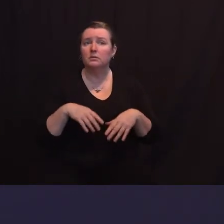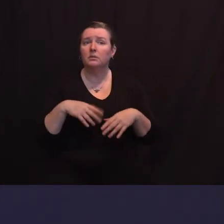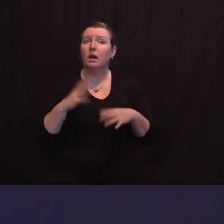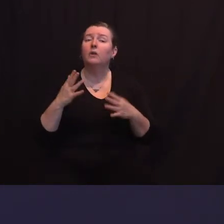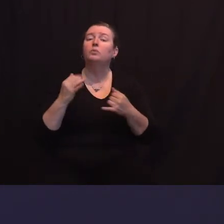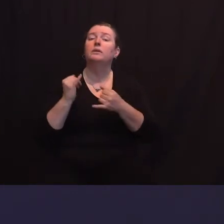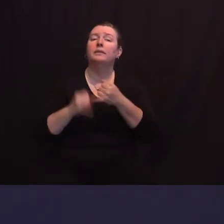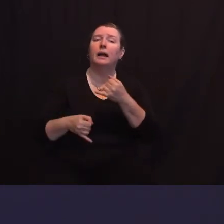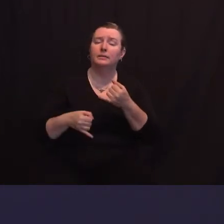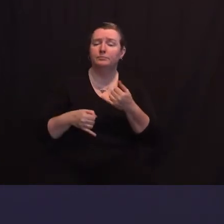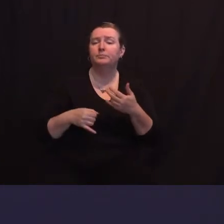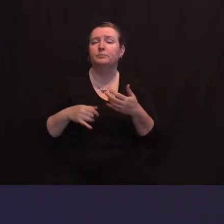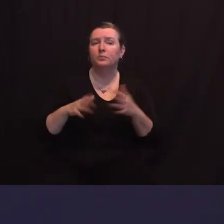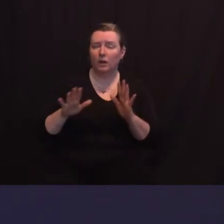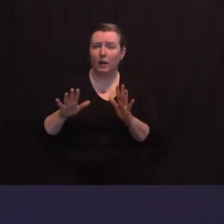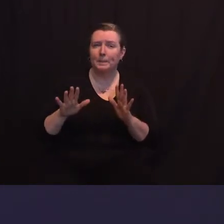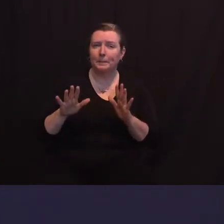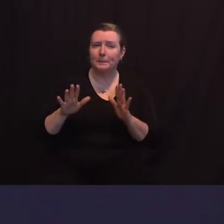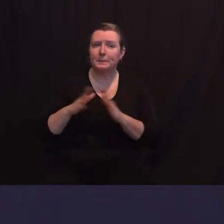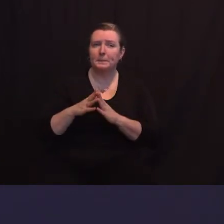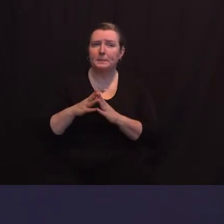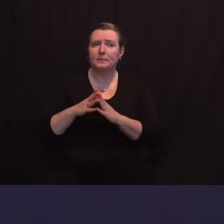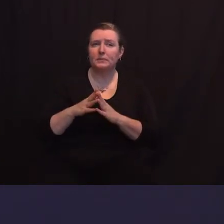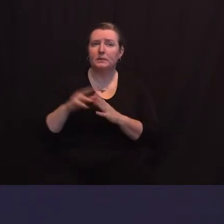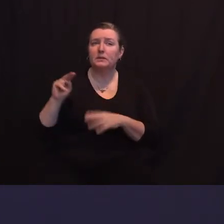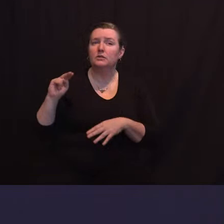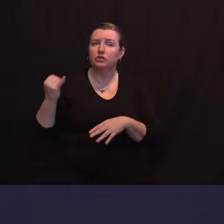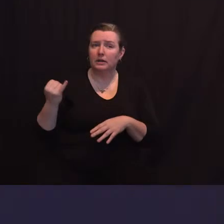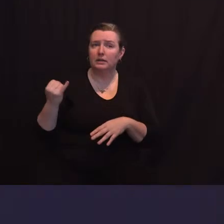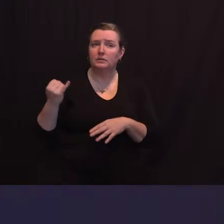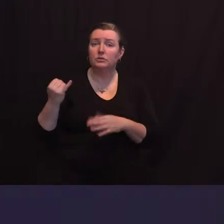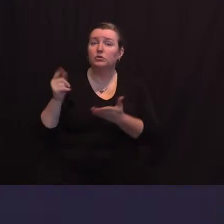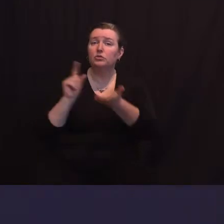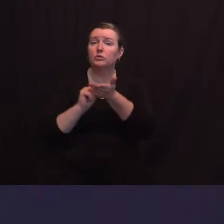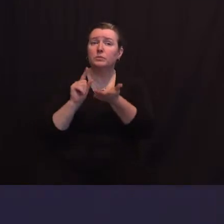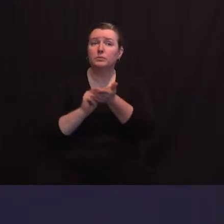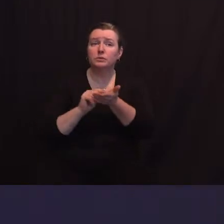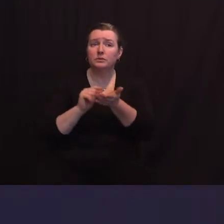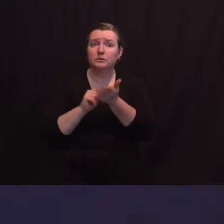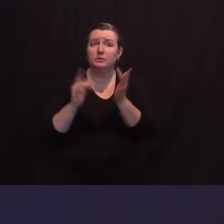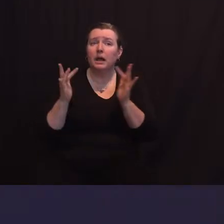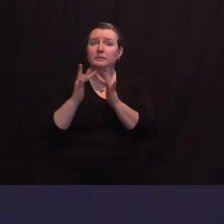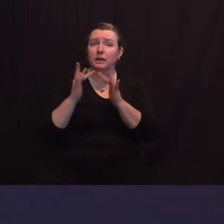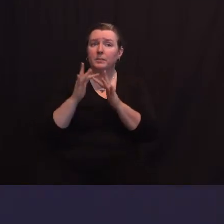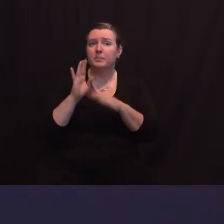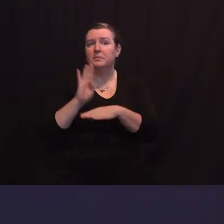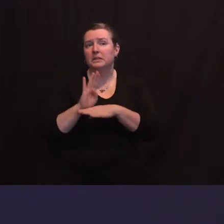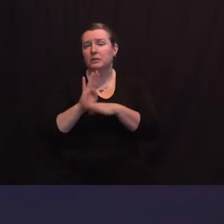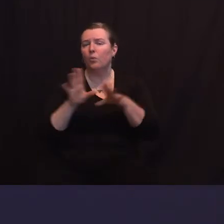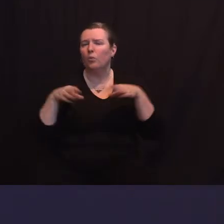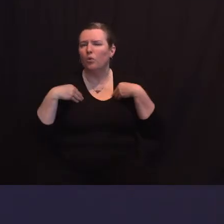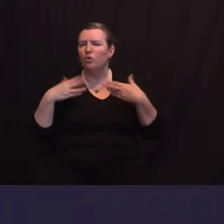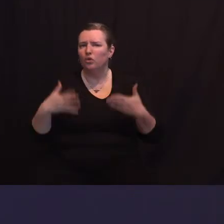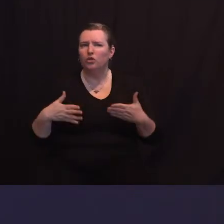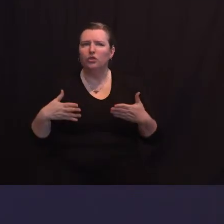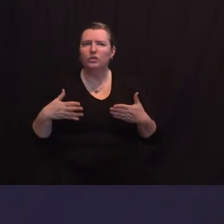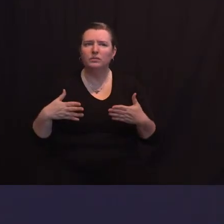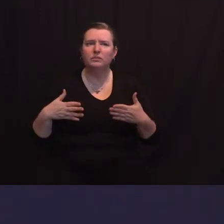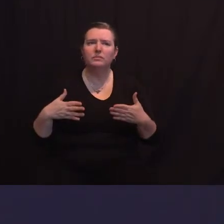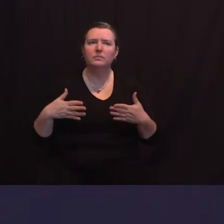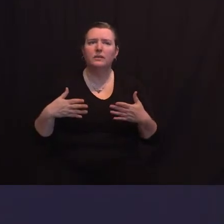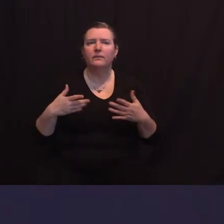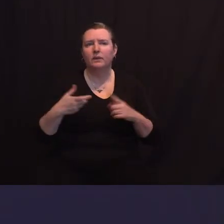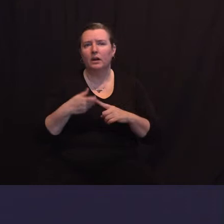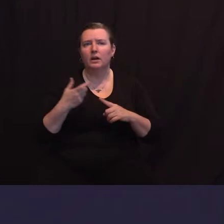Maples, NJ Spotlight News was contacted by business owners concerned about social media posts allegedly made by Patriot Party New Jersey.